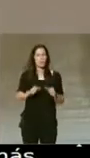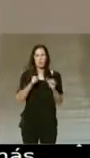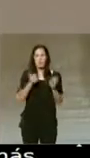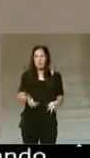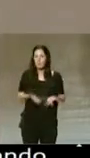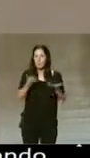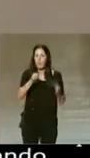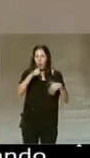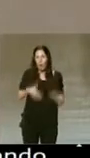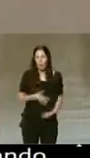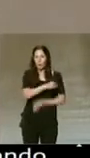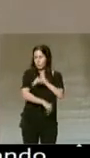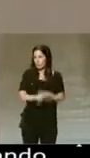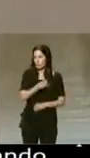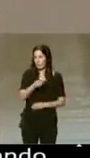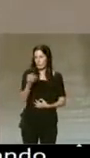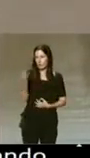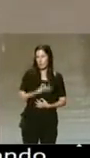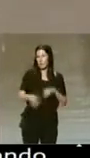talk forever about this.